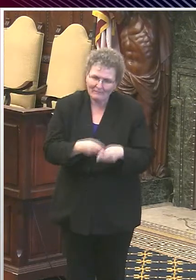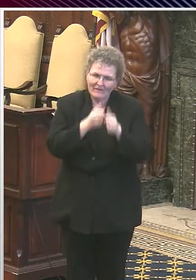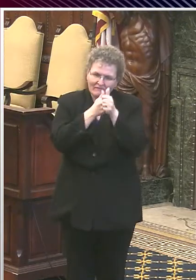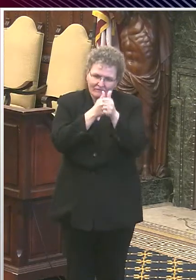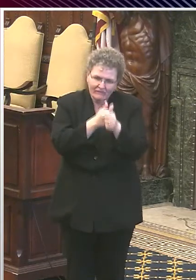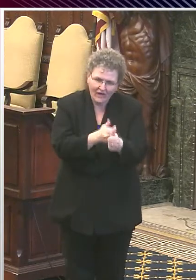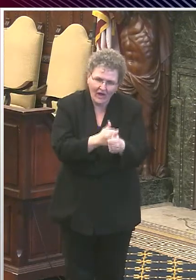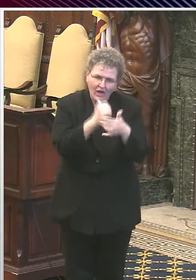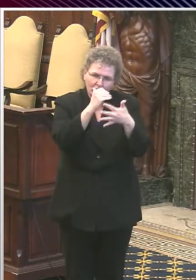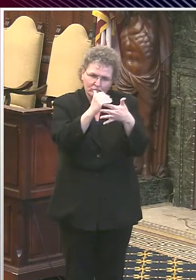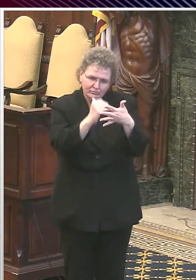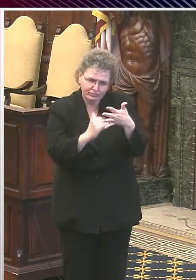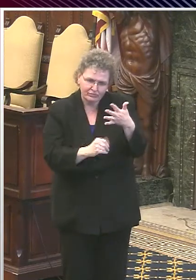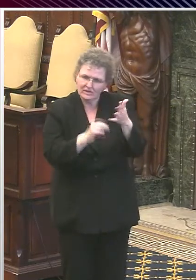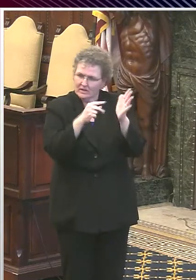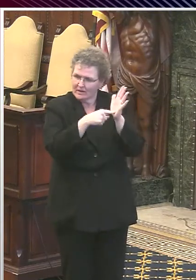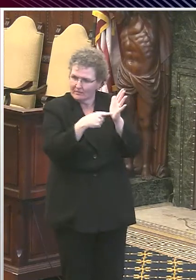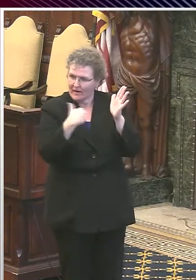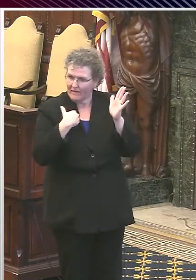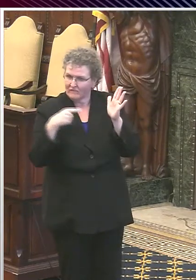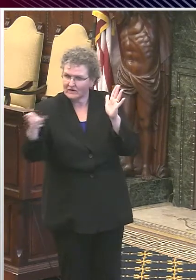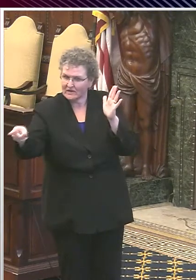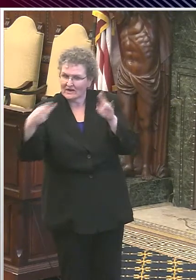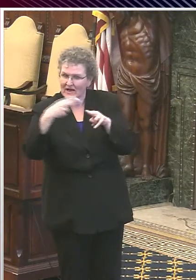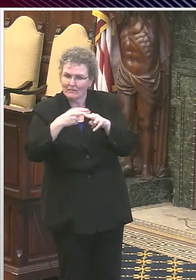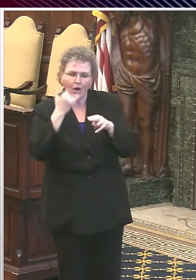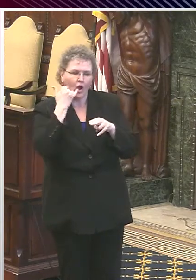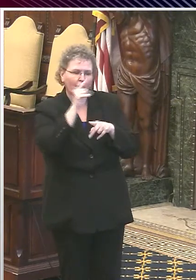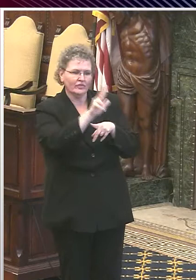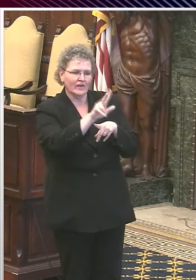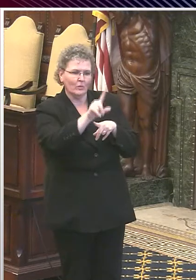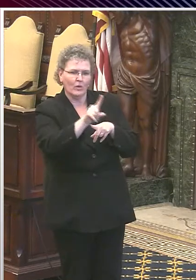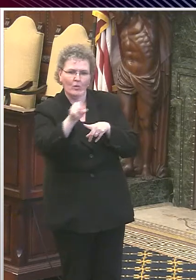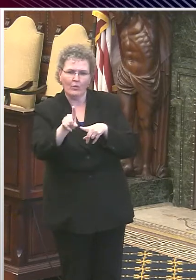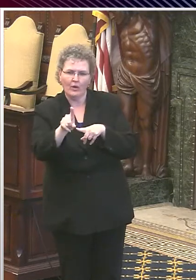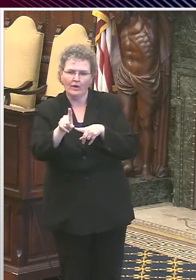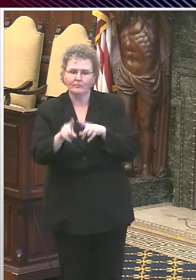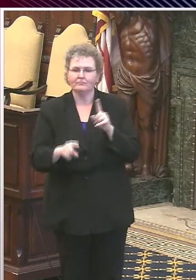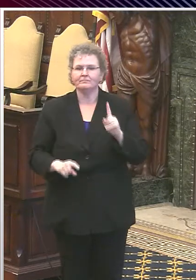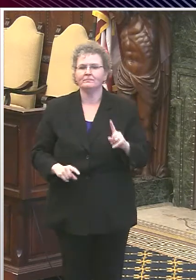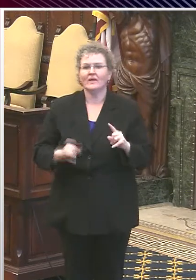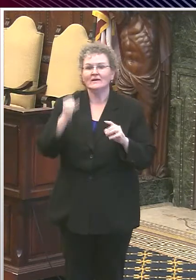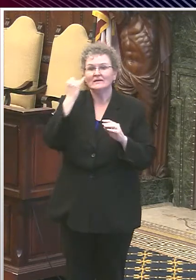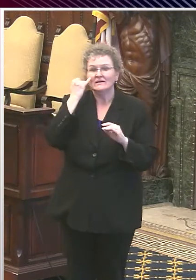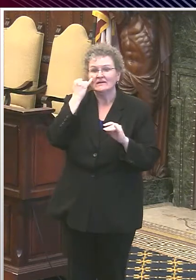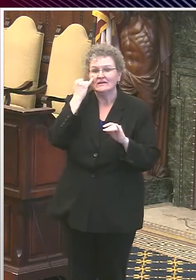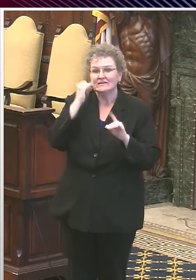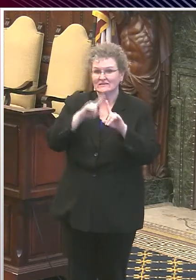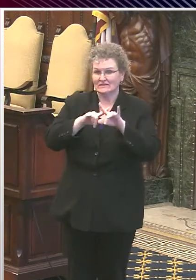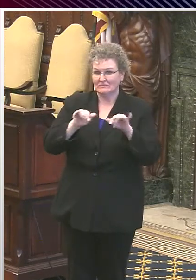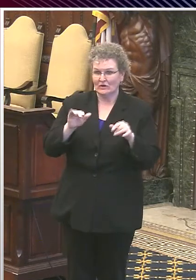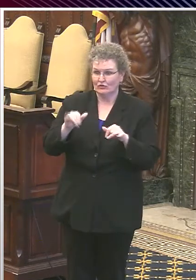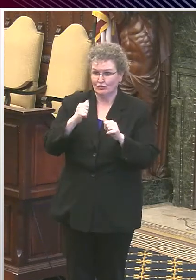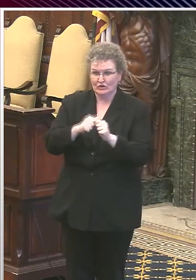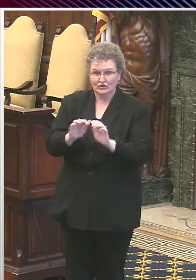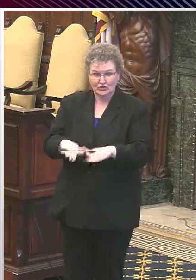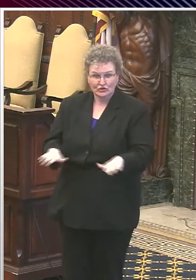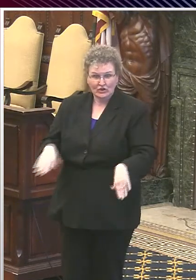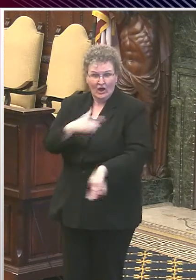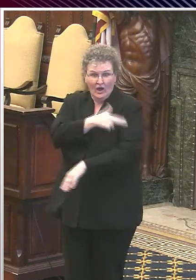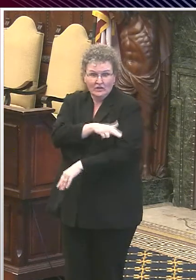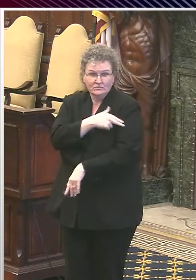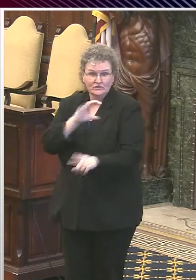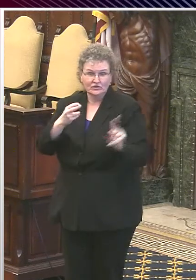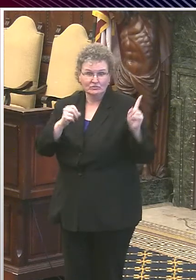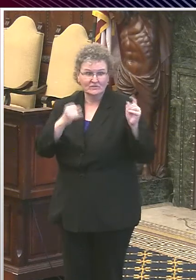invitation. That's what we're doing in that center. Now, at the same time, the Children's Hospital of Philadelphia is vaccinating teachers